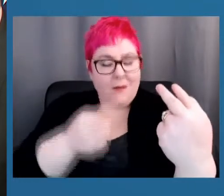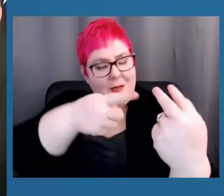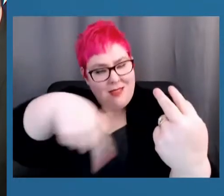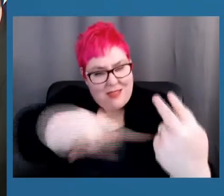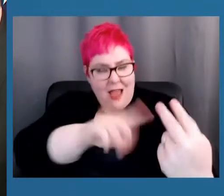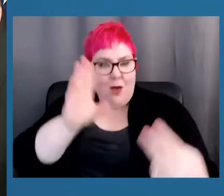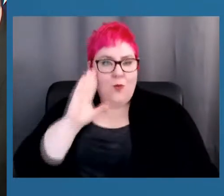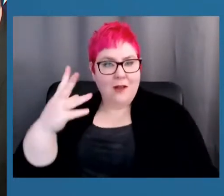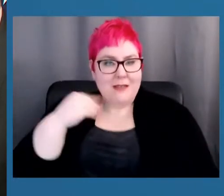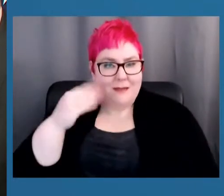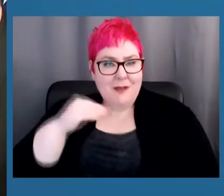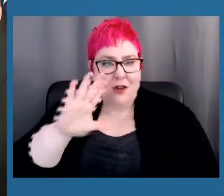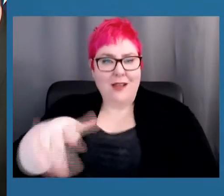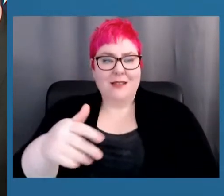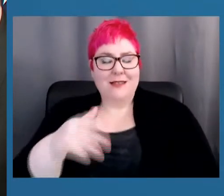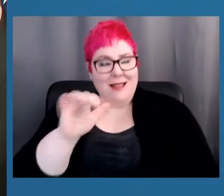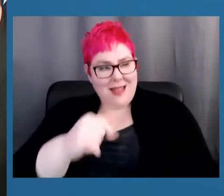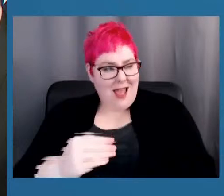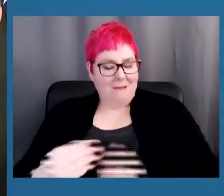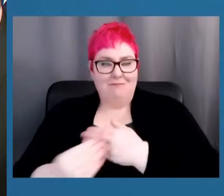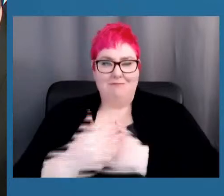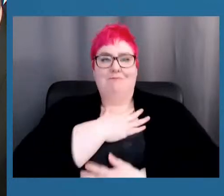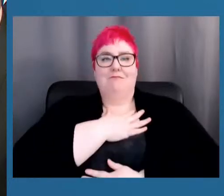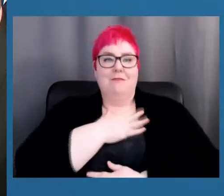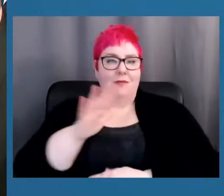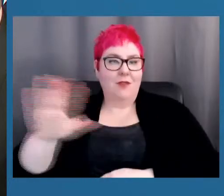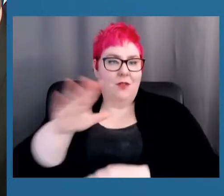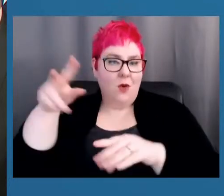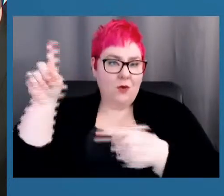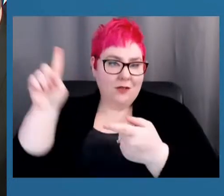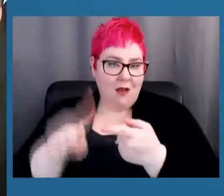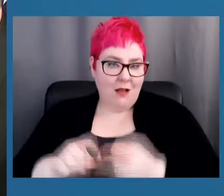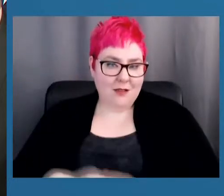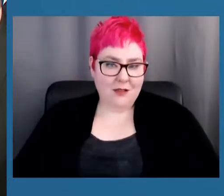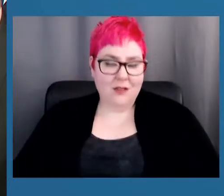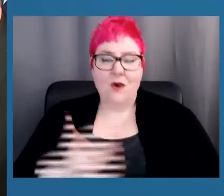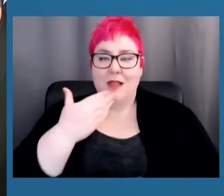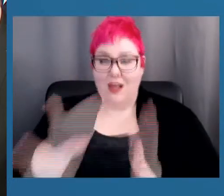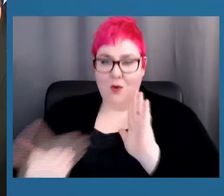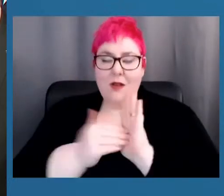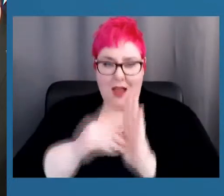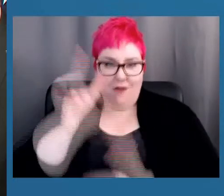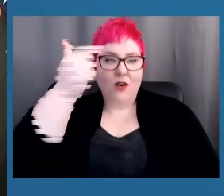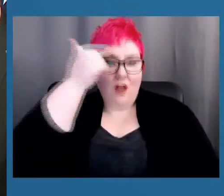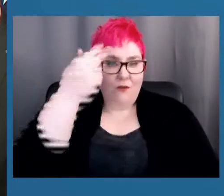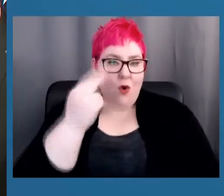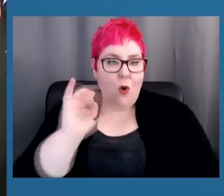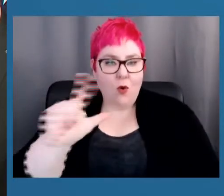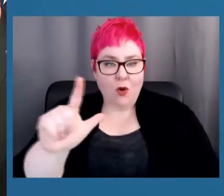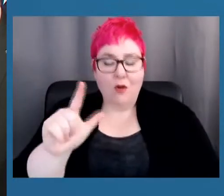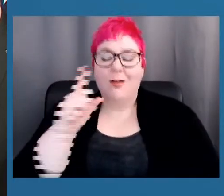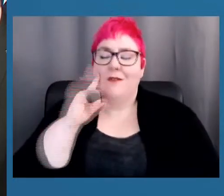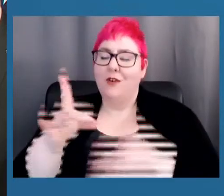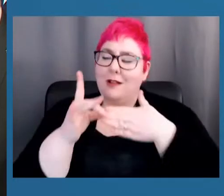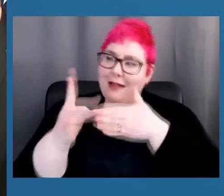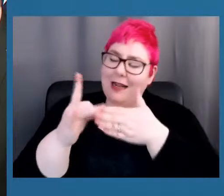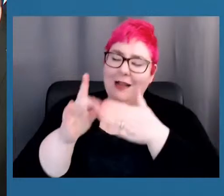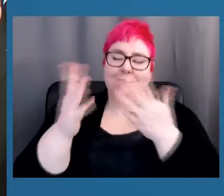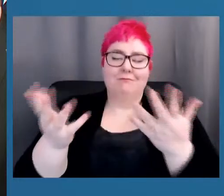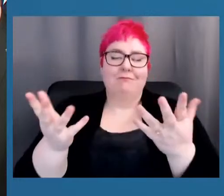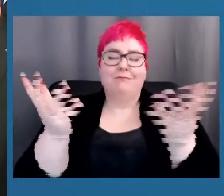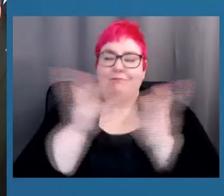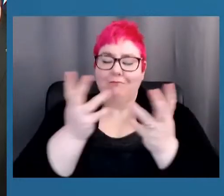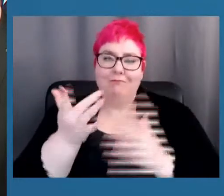these cuts. Thank you again to our Governor Hochul for leading with such compassion and